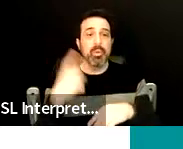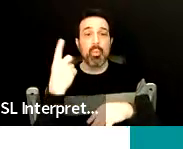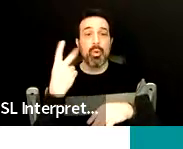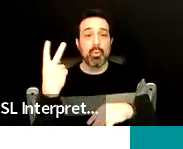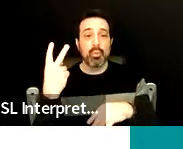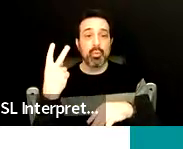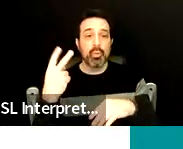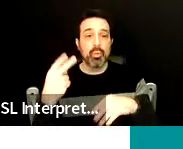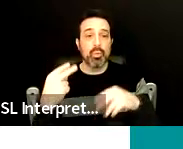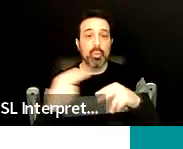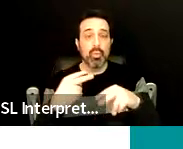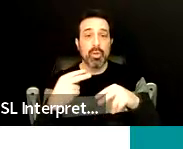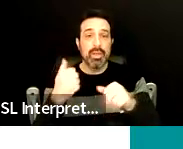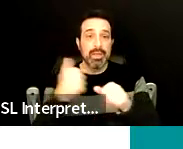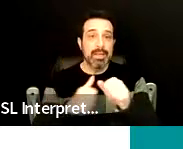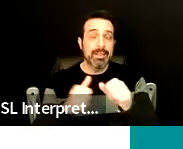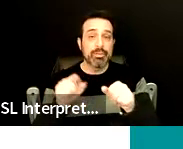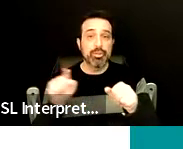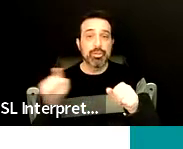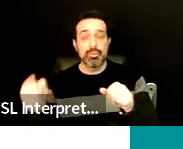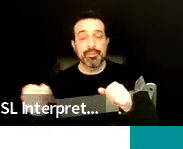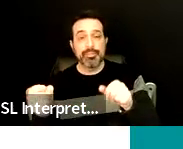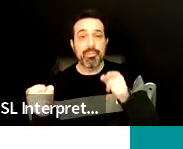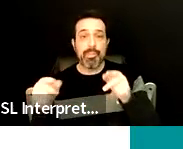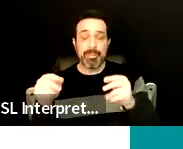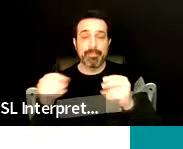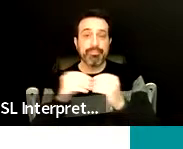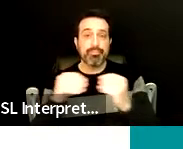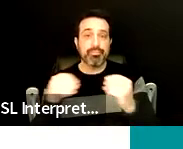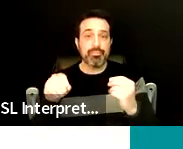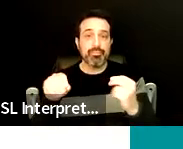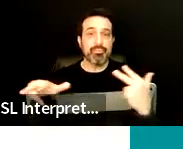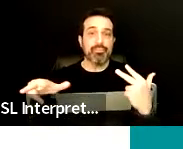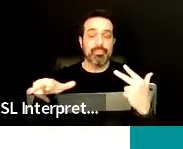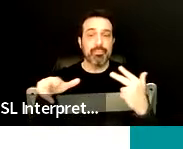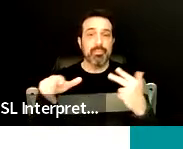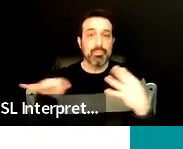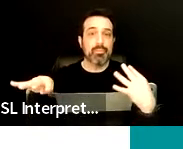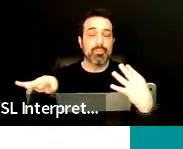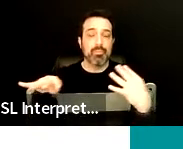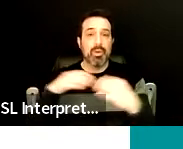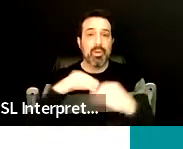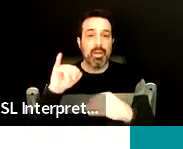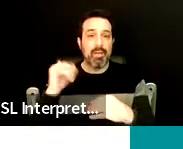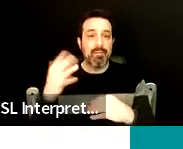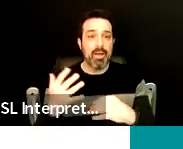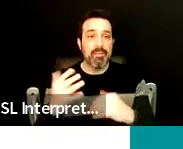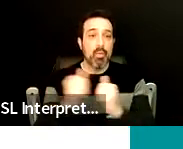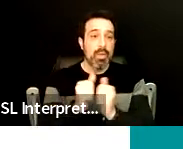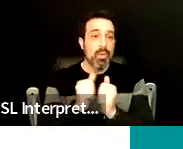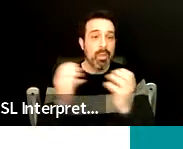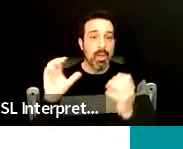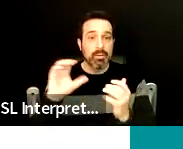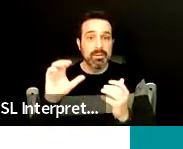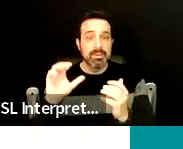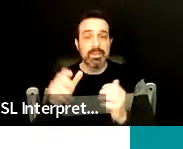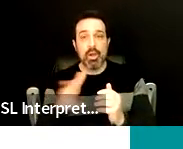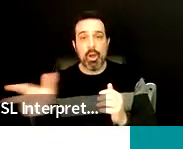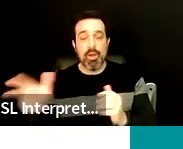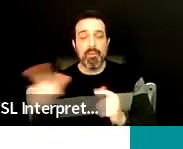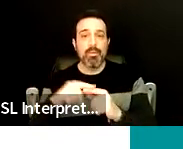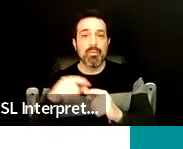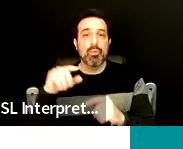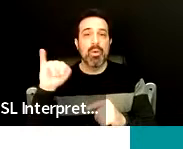in each direction of I-5. With or without C Street on and off ramps to I-5 in